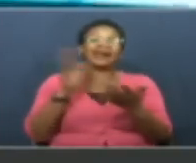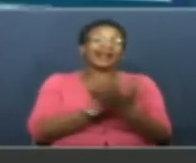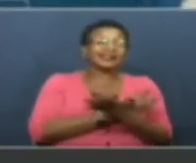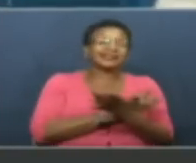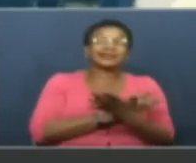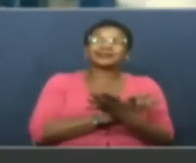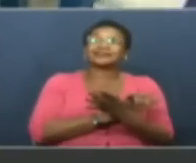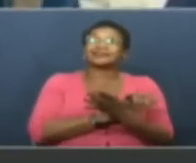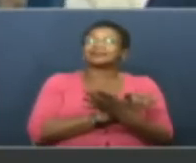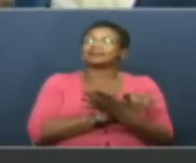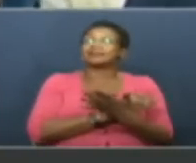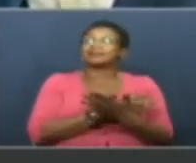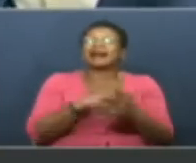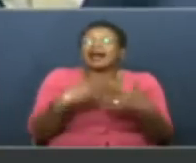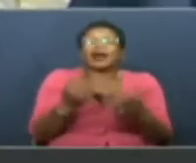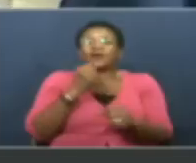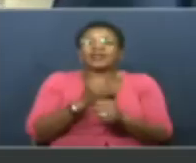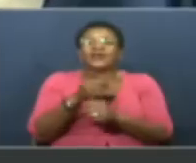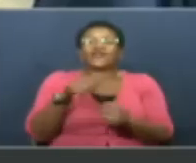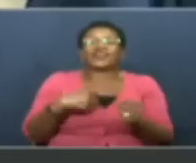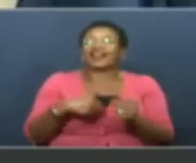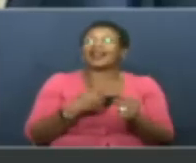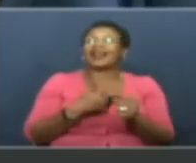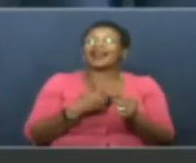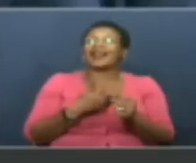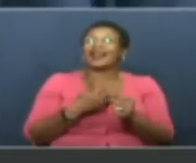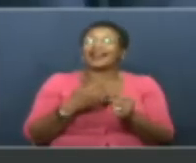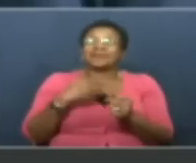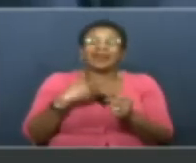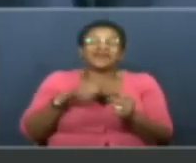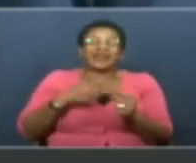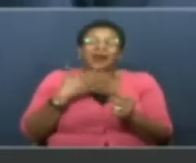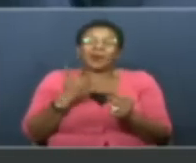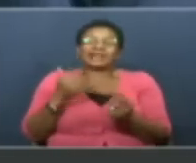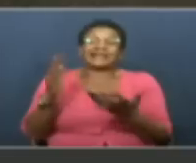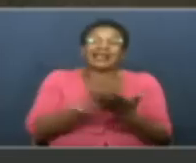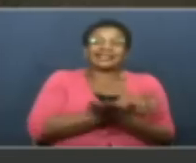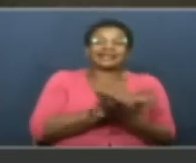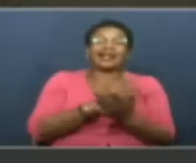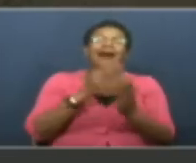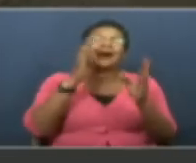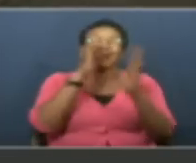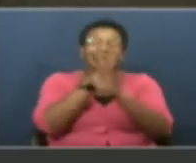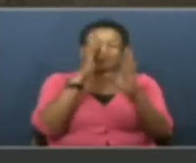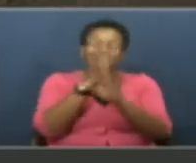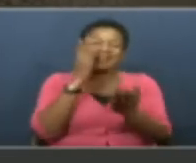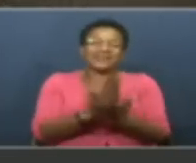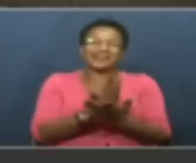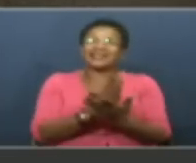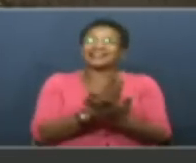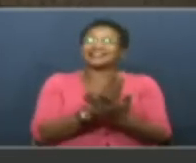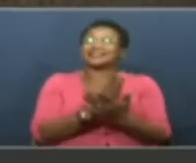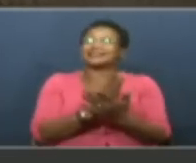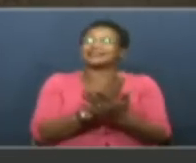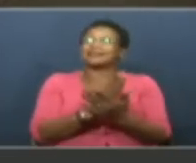the need to delete it? Or nili feel ku delete cause ndo ni feature evidence about credit,